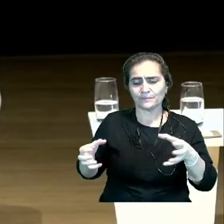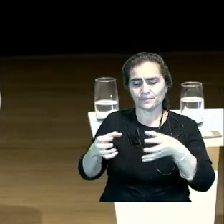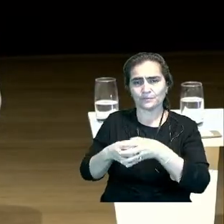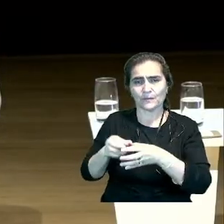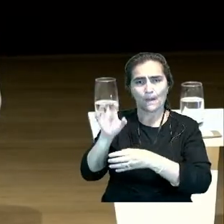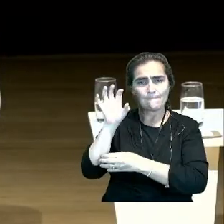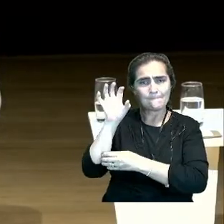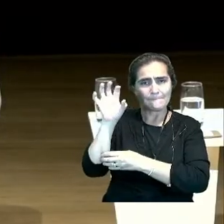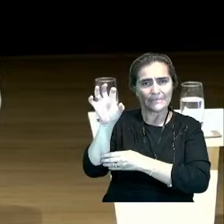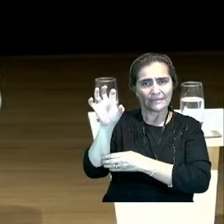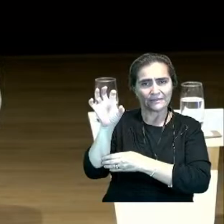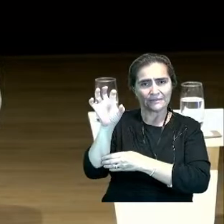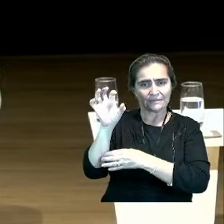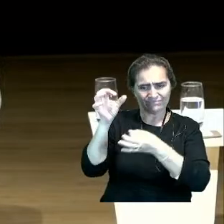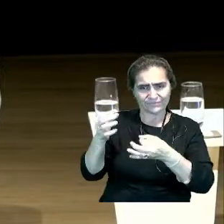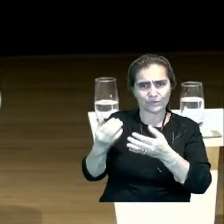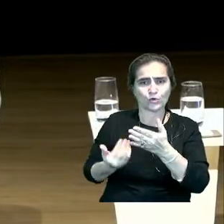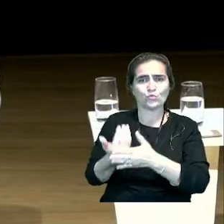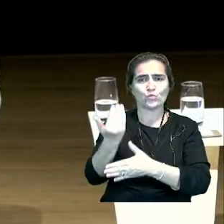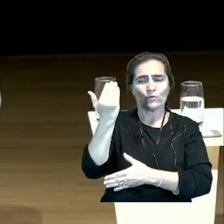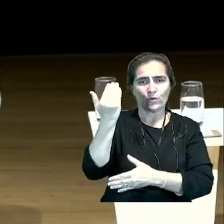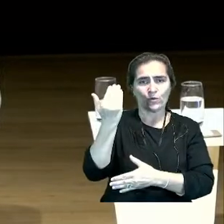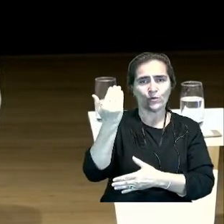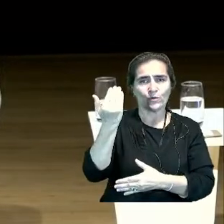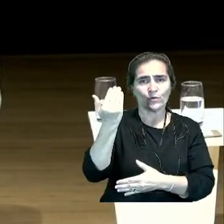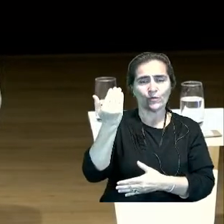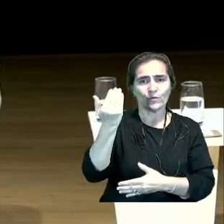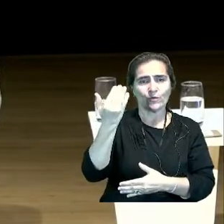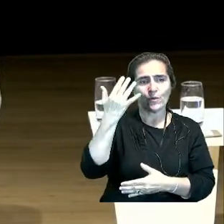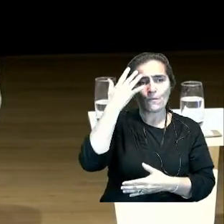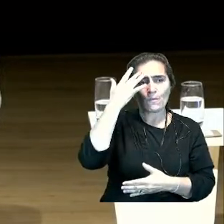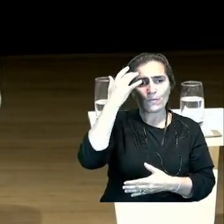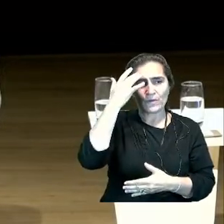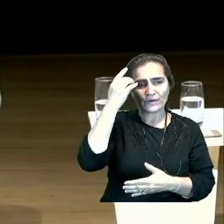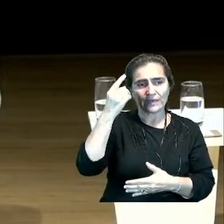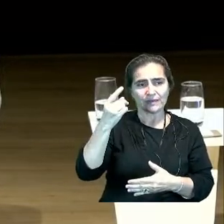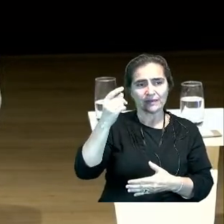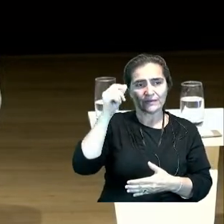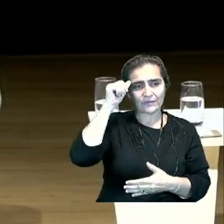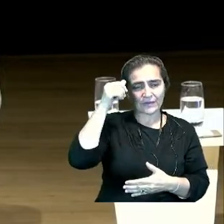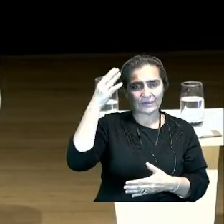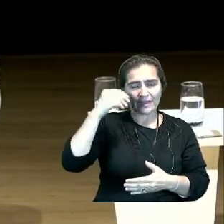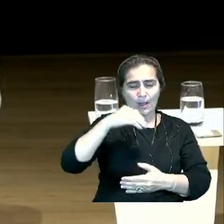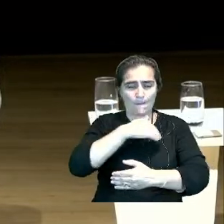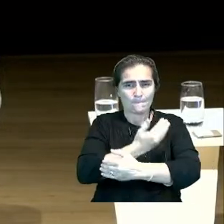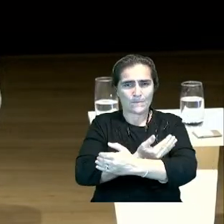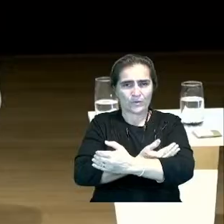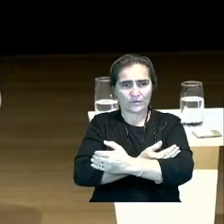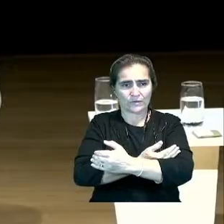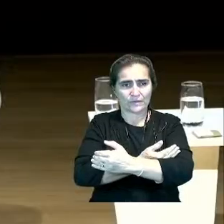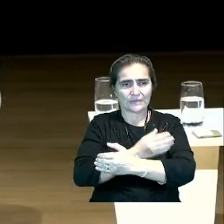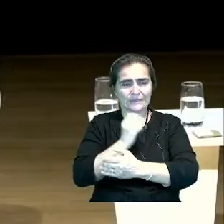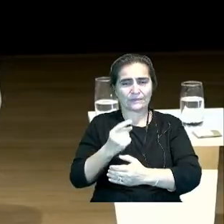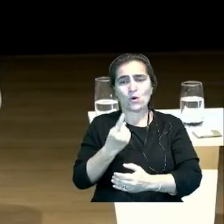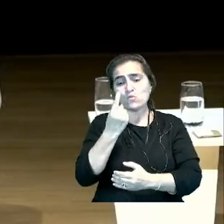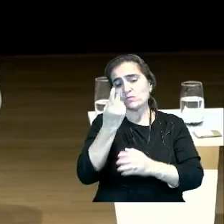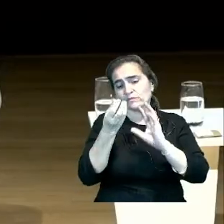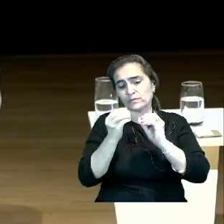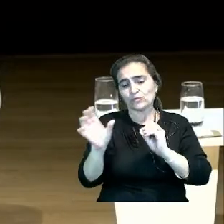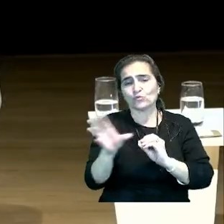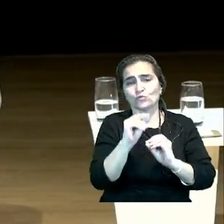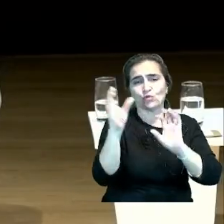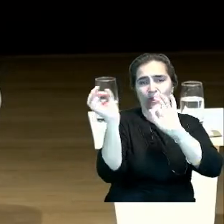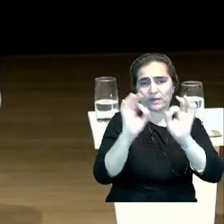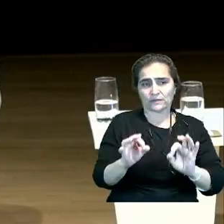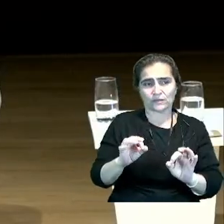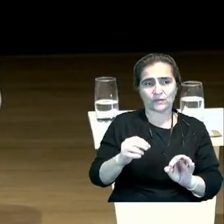speaking, and we are a relatively young country in the exercise of the different types of power. We only know one way to